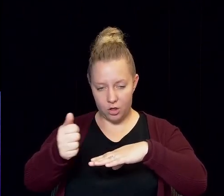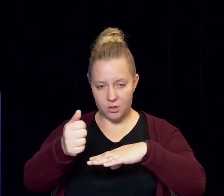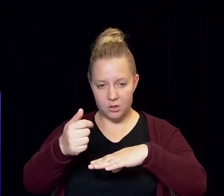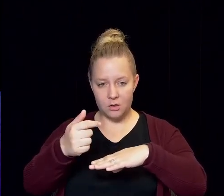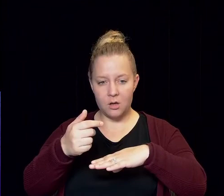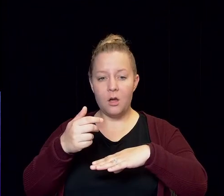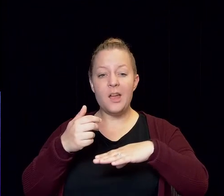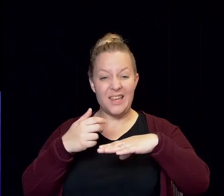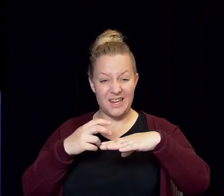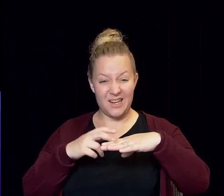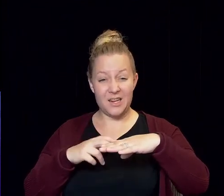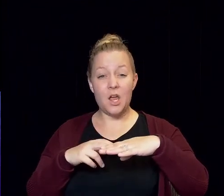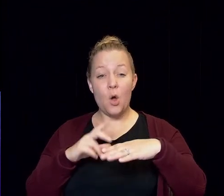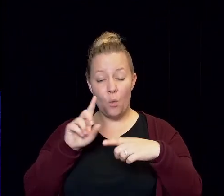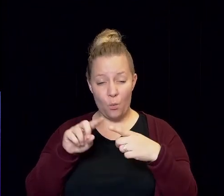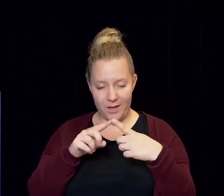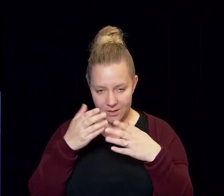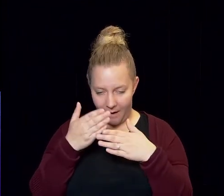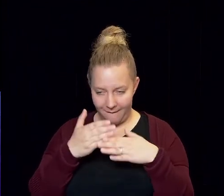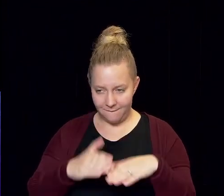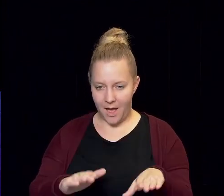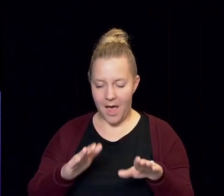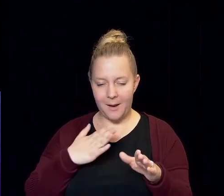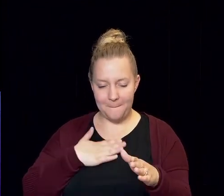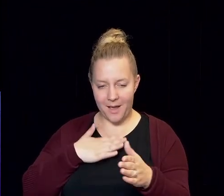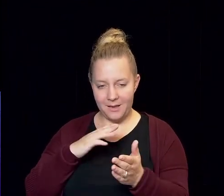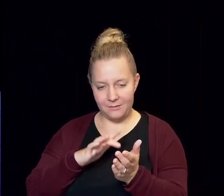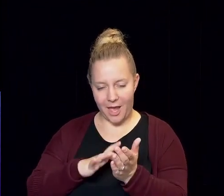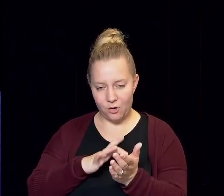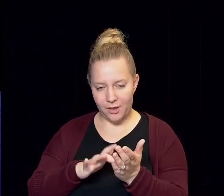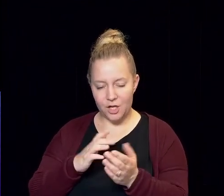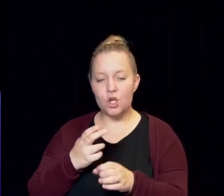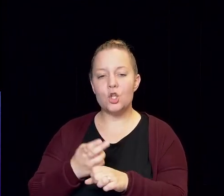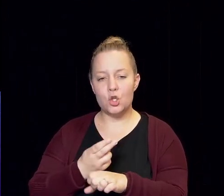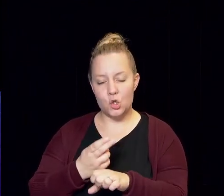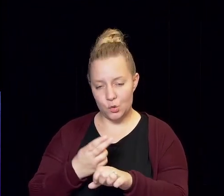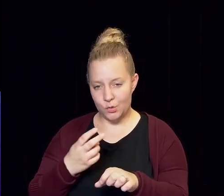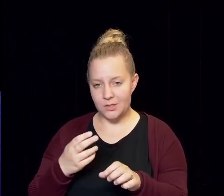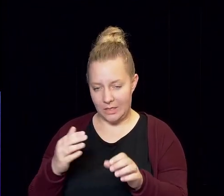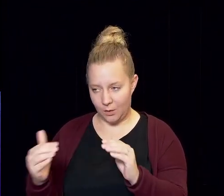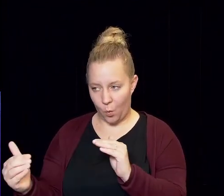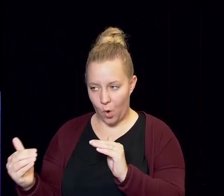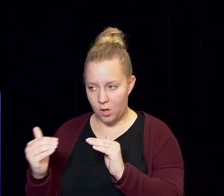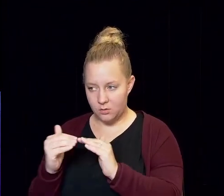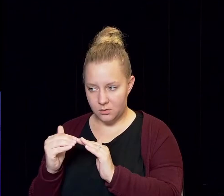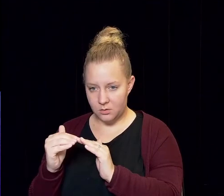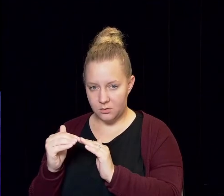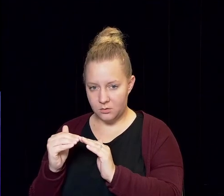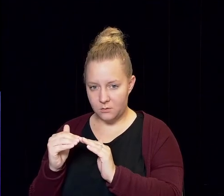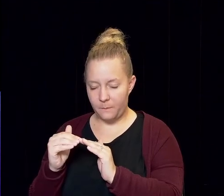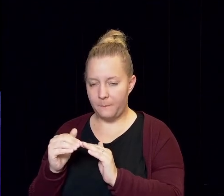20 pounds. When I divide that out in my calculator, I end up with